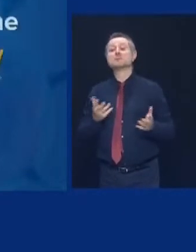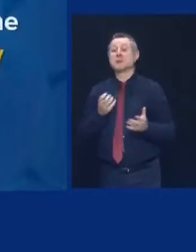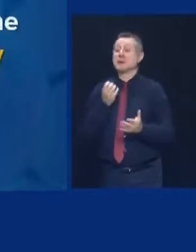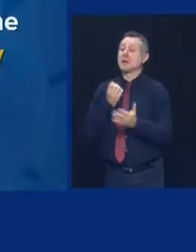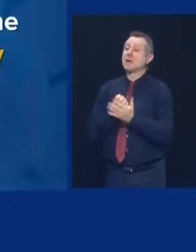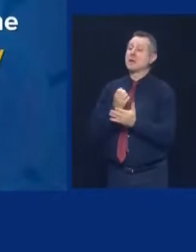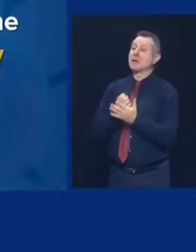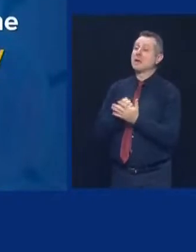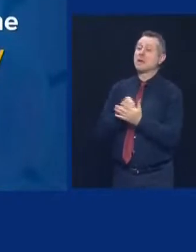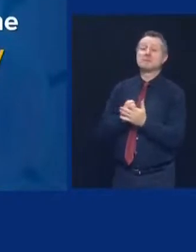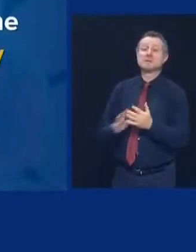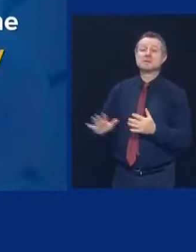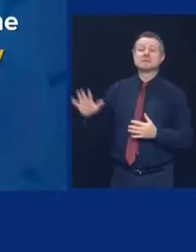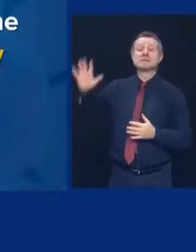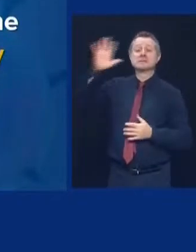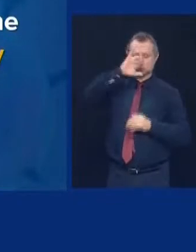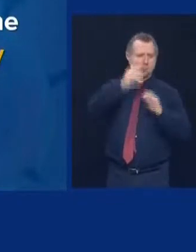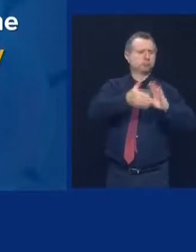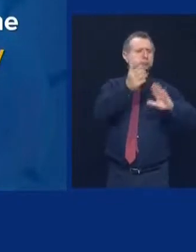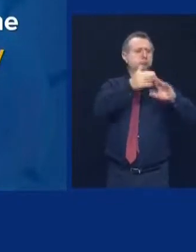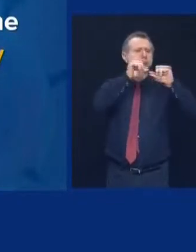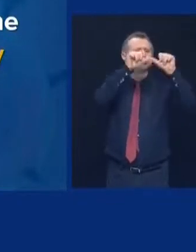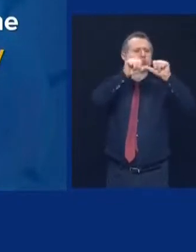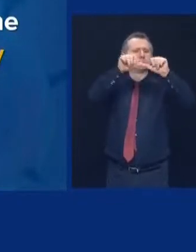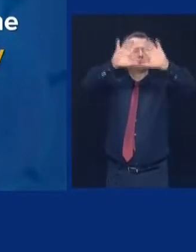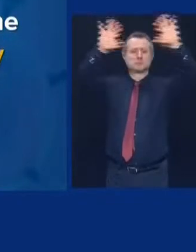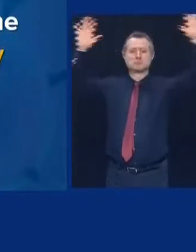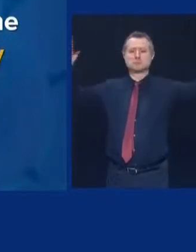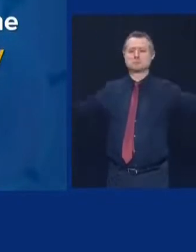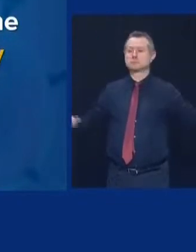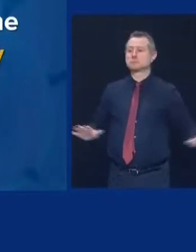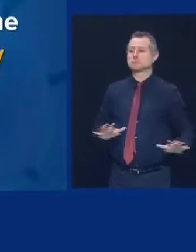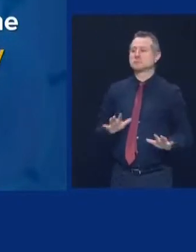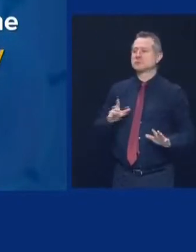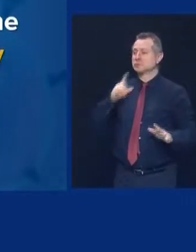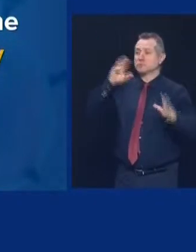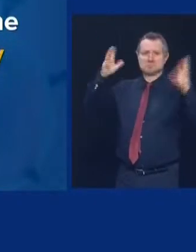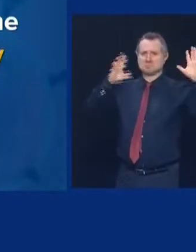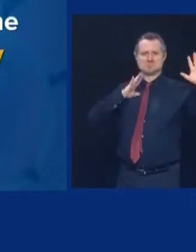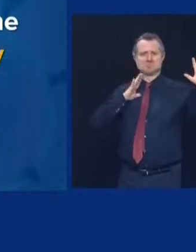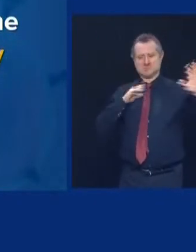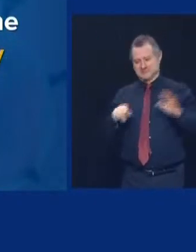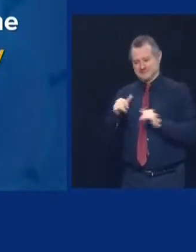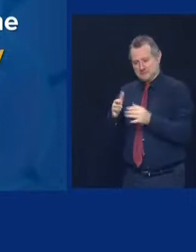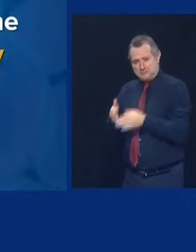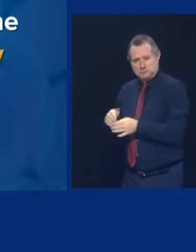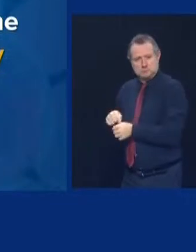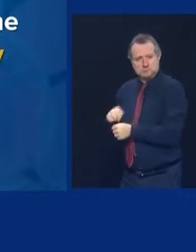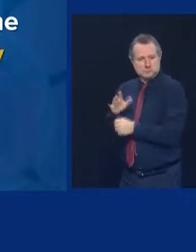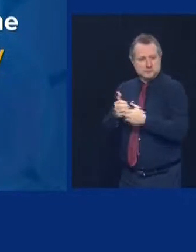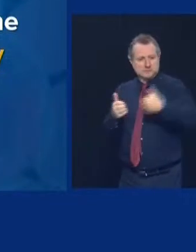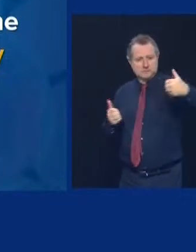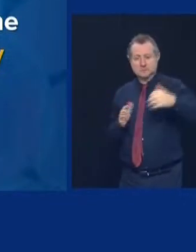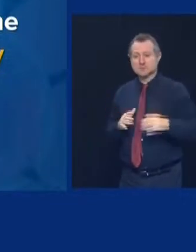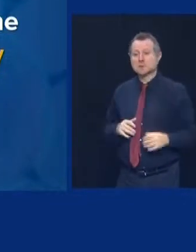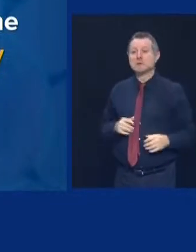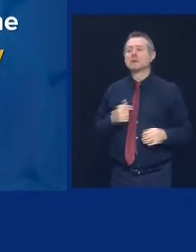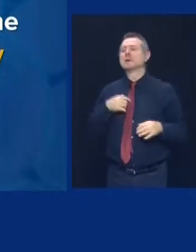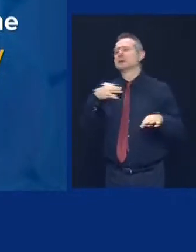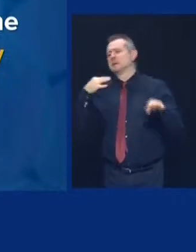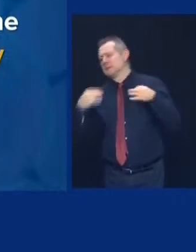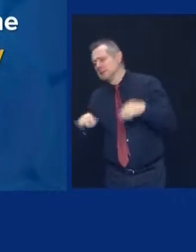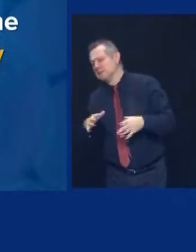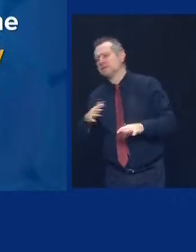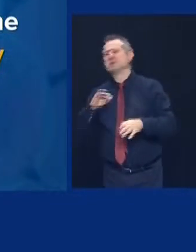to run with less disruption. And then we said, we put in place the restrictions. We